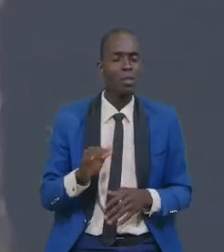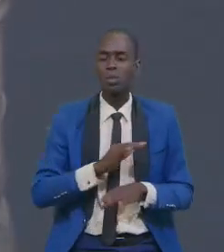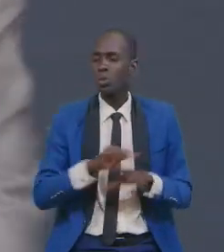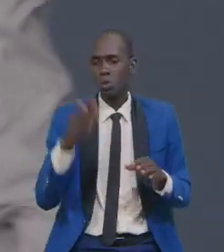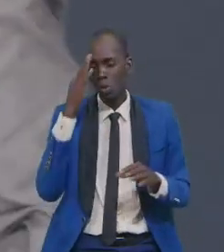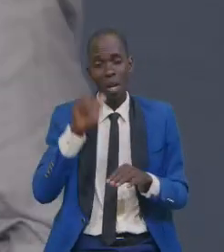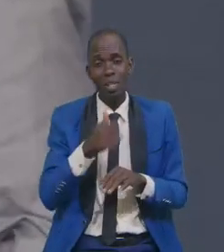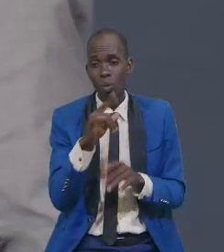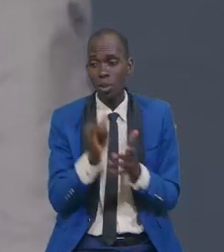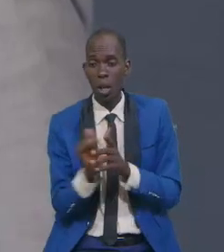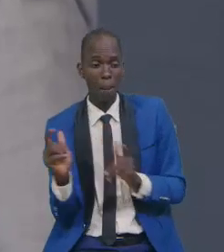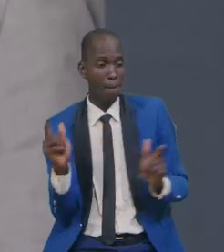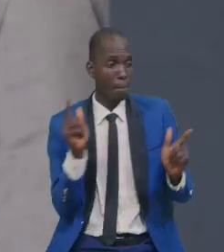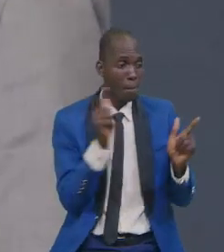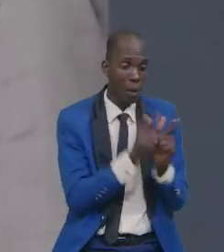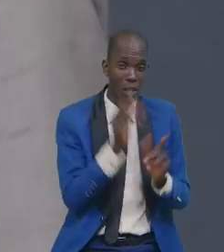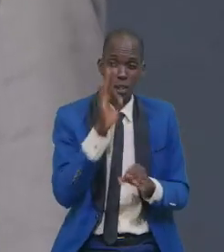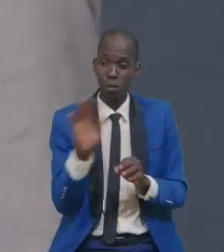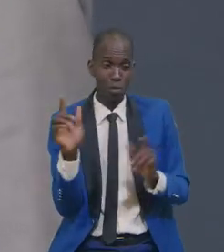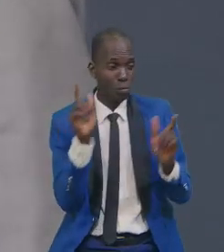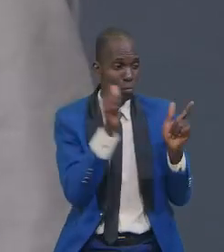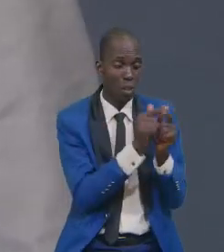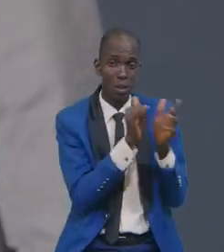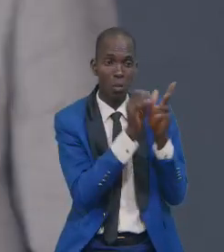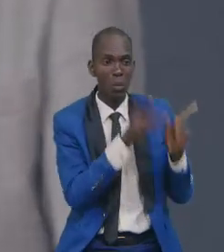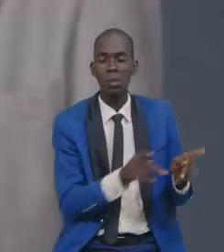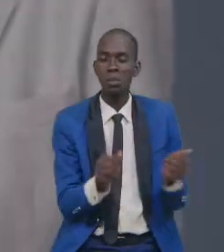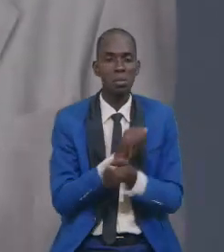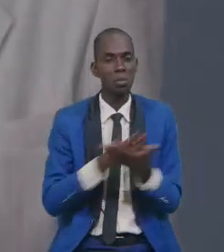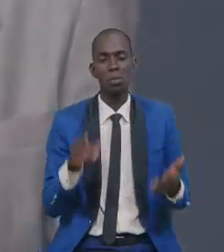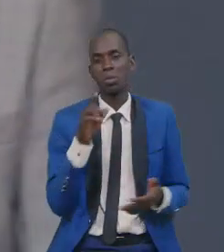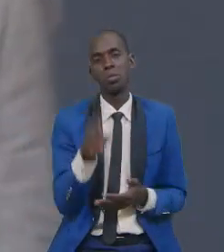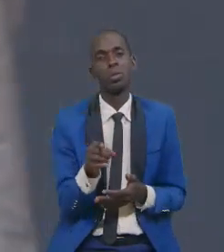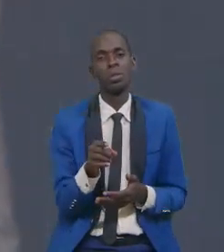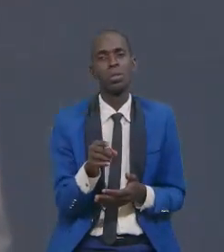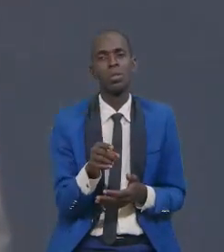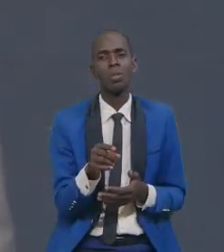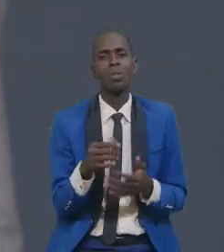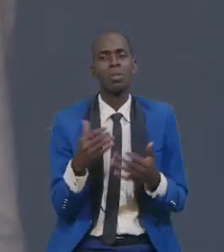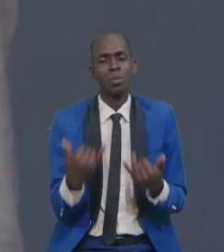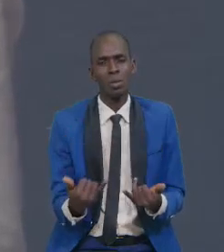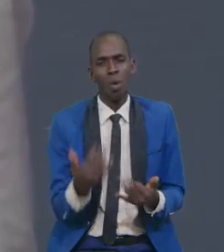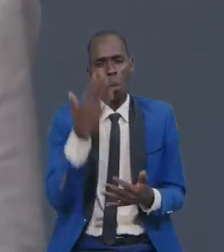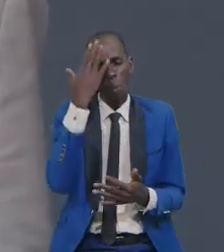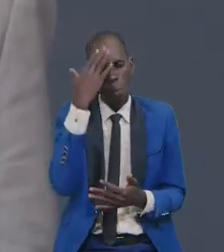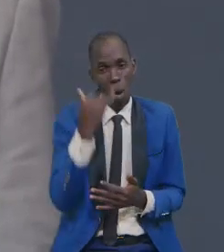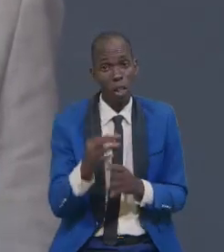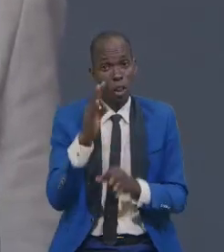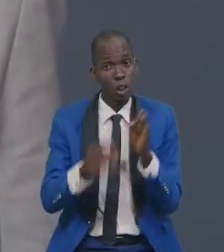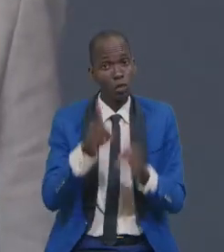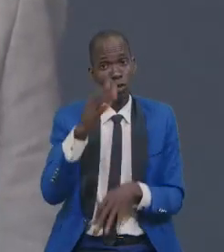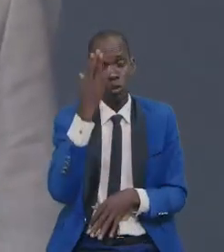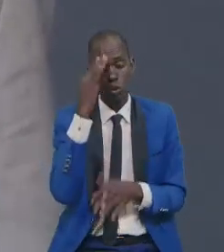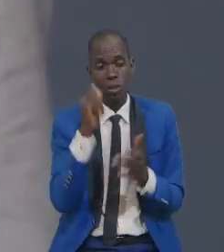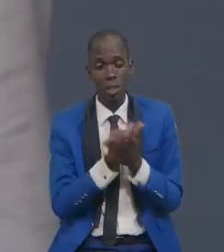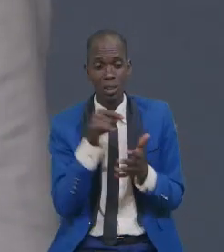vicinity, if you carry yourself there, he destroys. Why? If we know that this